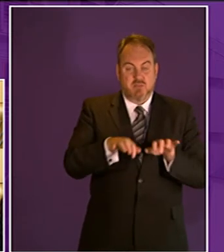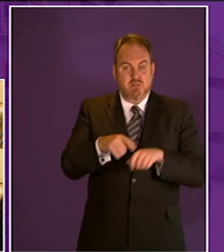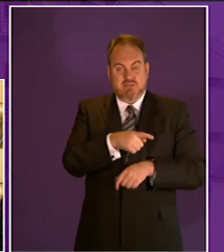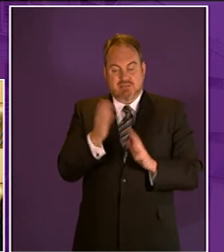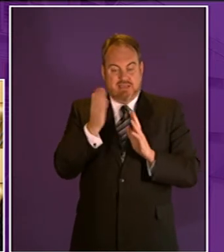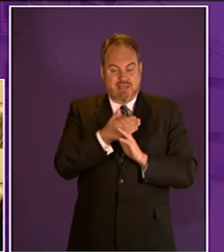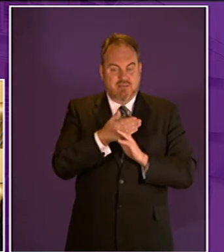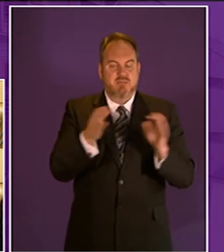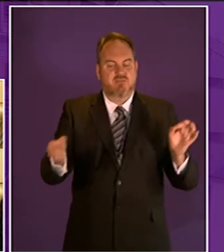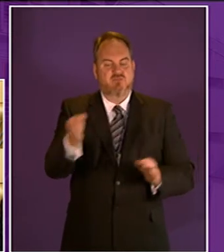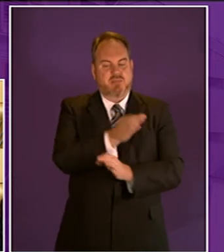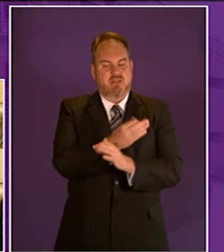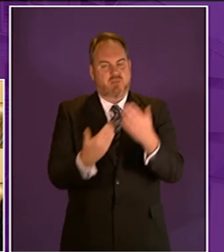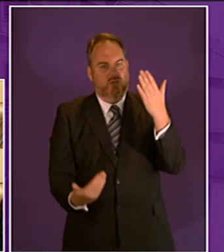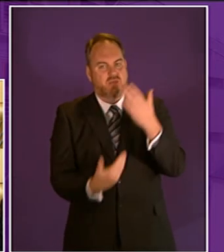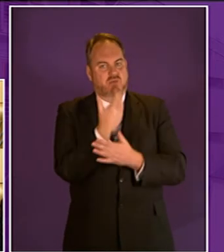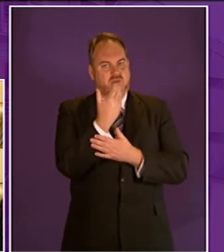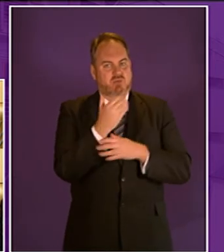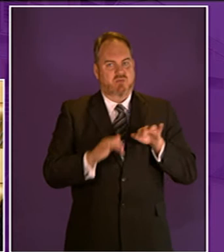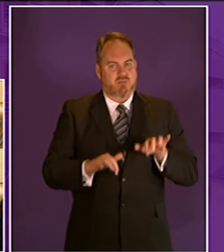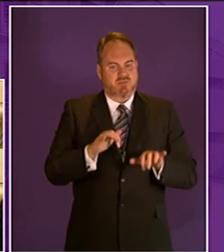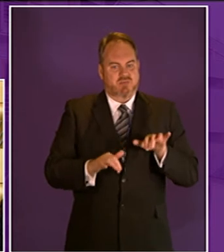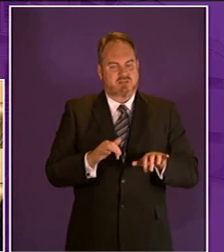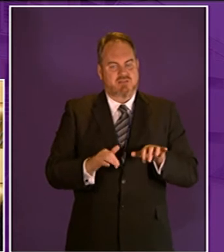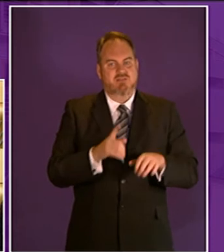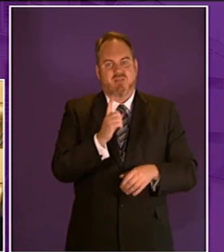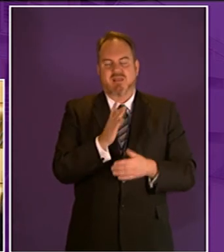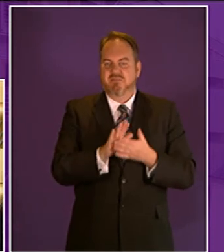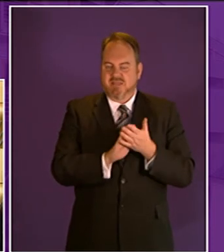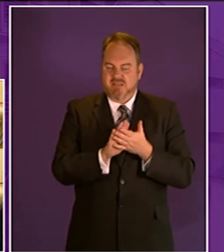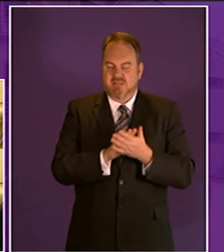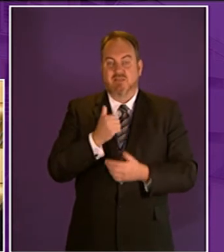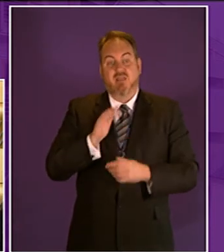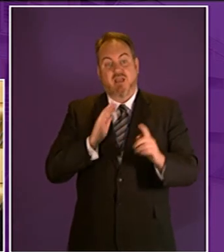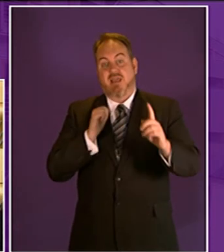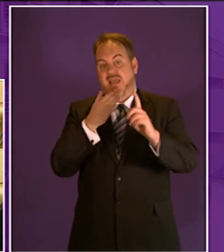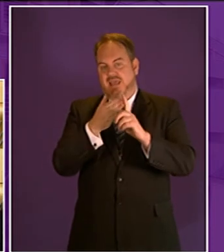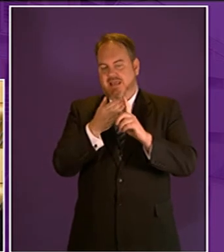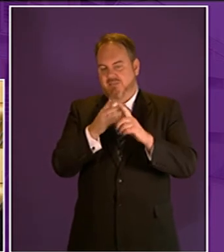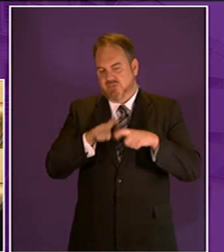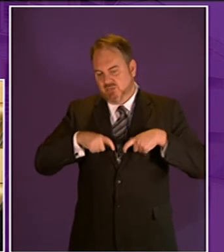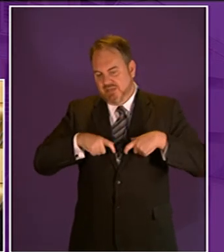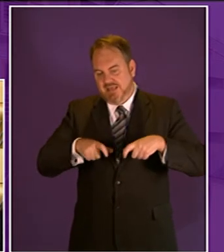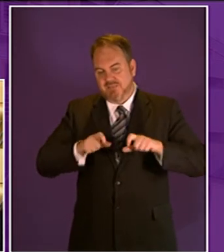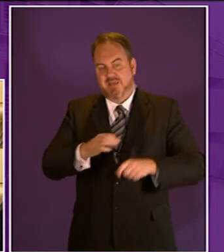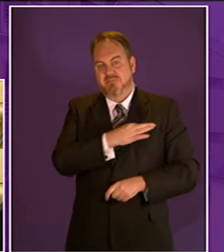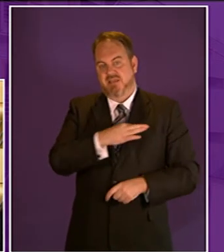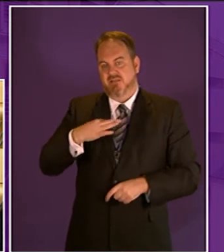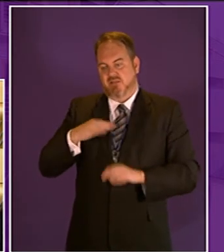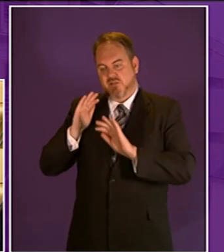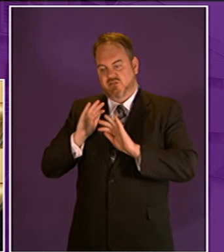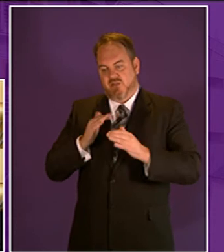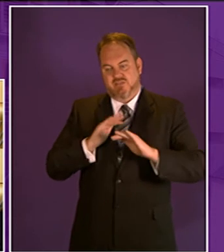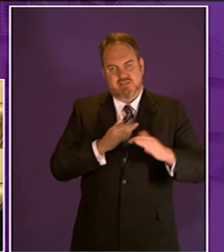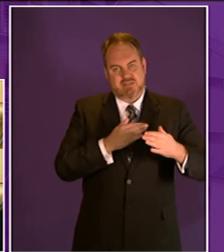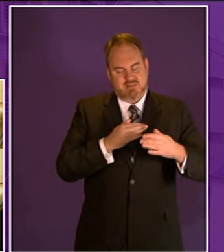targeted prioritisation which focuses on keeping key clinical services running. So it was really important to make sure that we could get